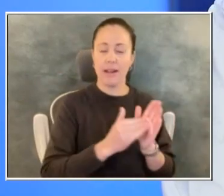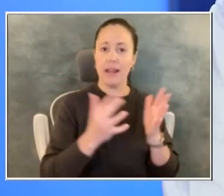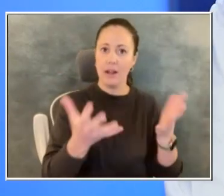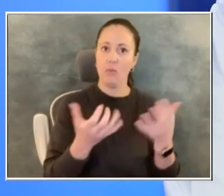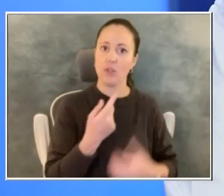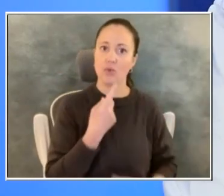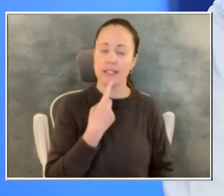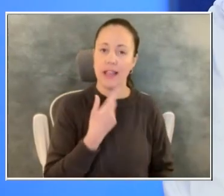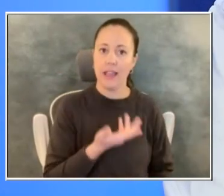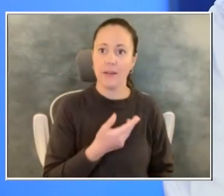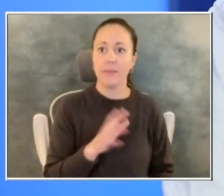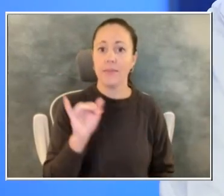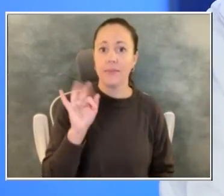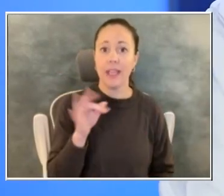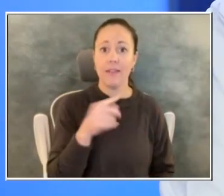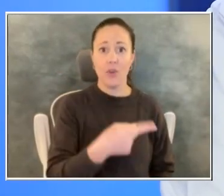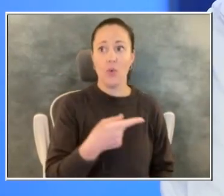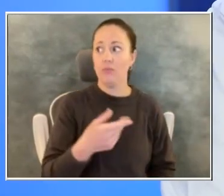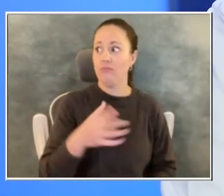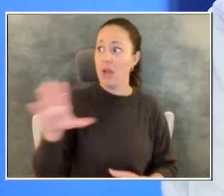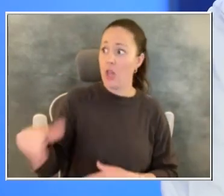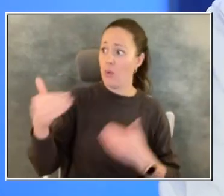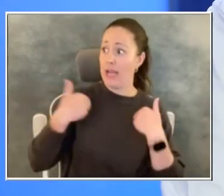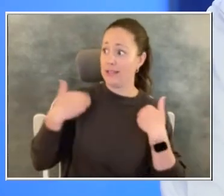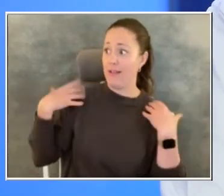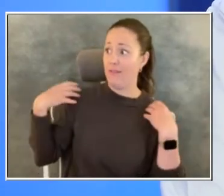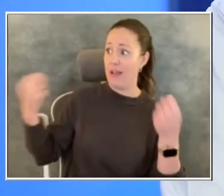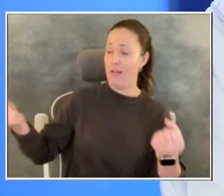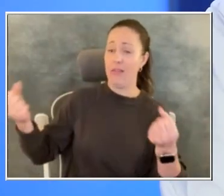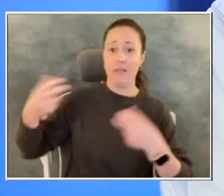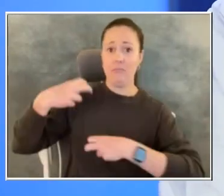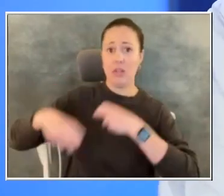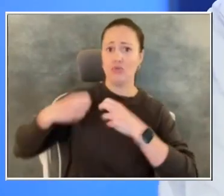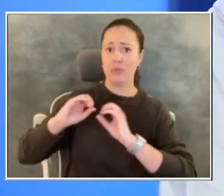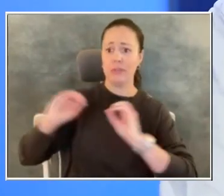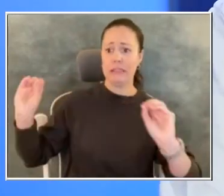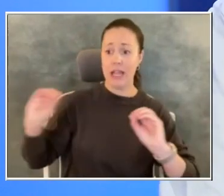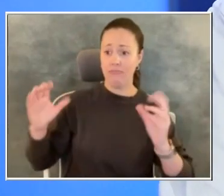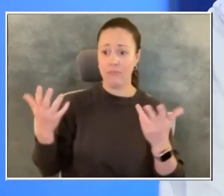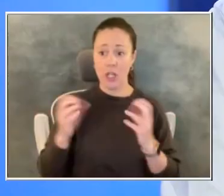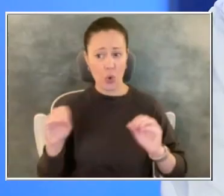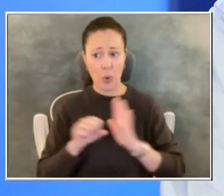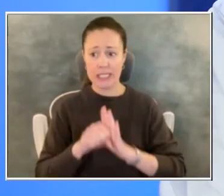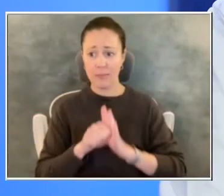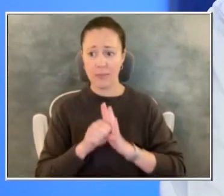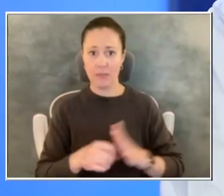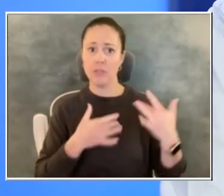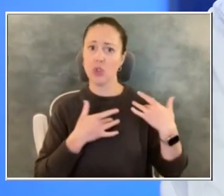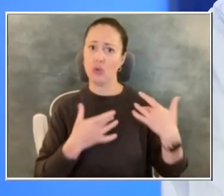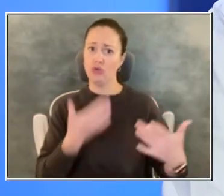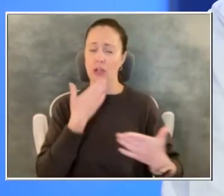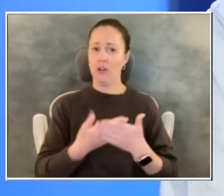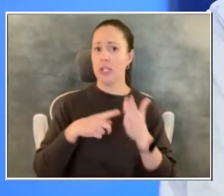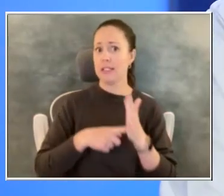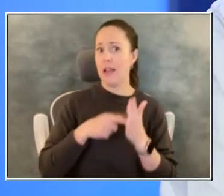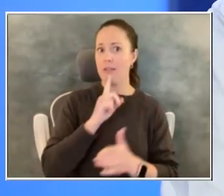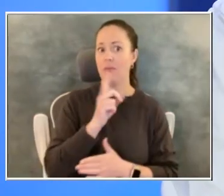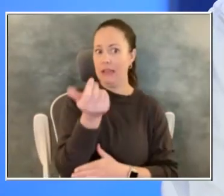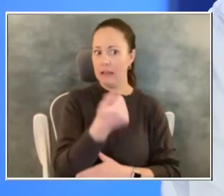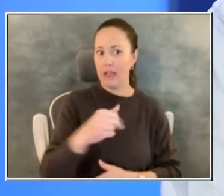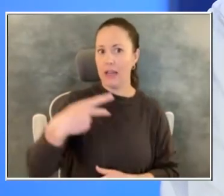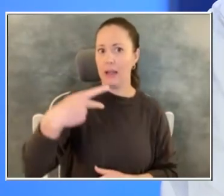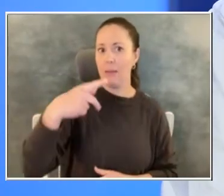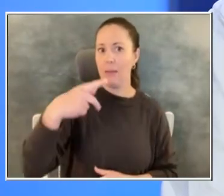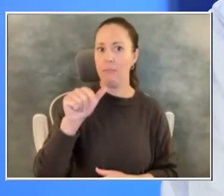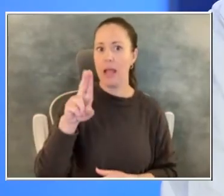you're otherwise healthy and you're not having symptoms, that's usually a good sign that any plaque is not to the point that we need